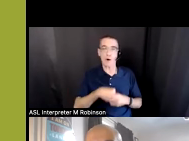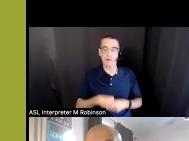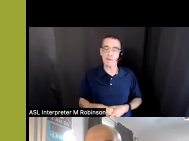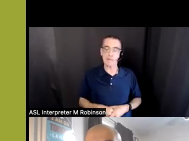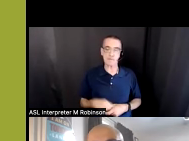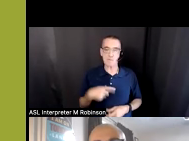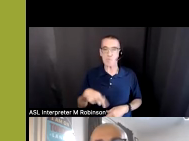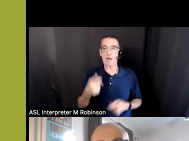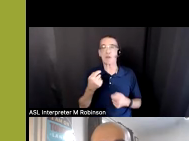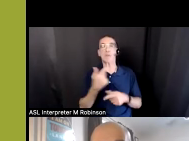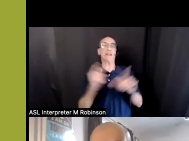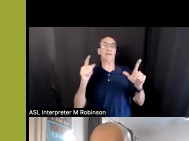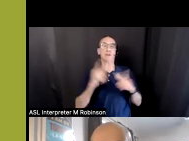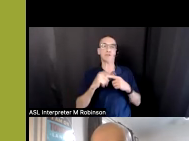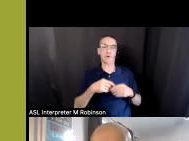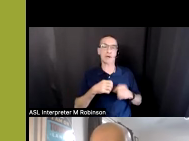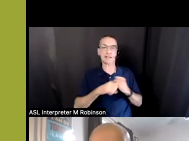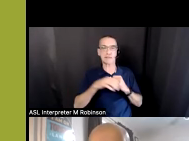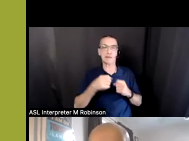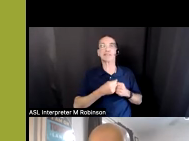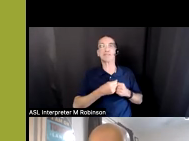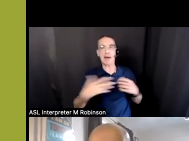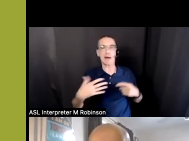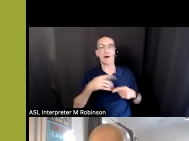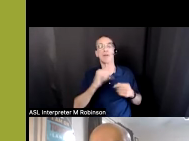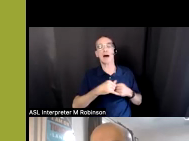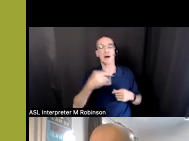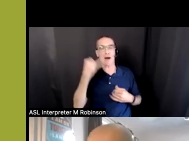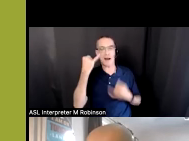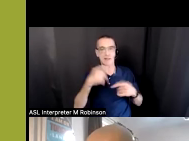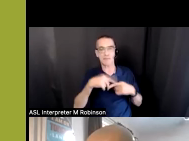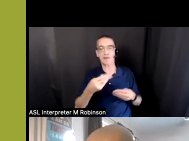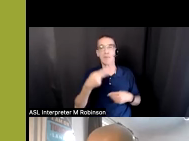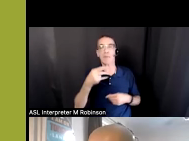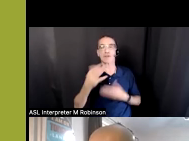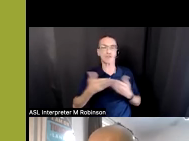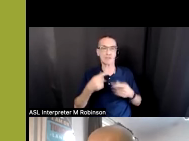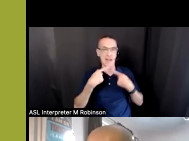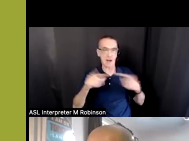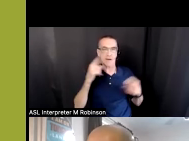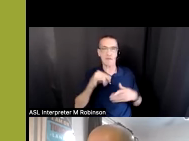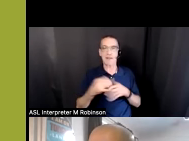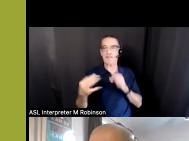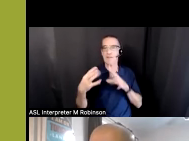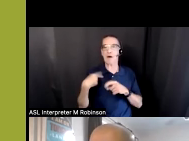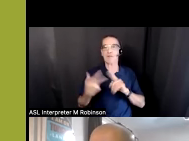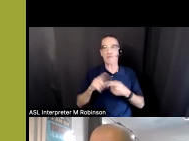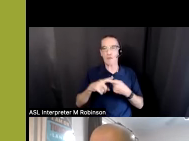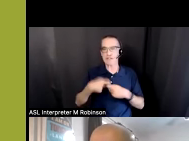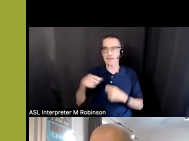took a little liberty there to expand on the concrete idea, but I did want to give a little public service announcement for the feedback from our friends in